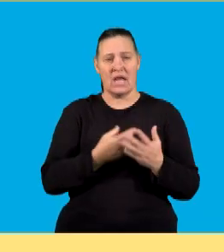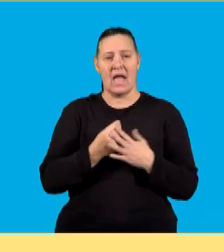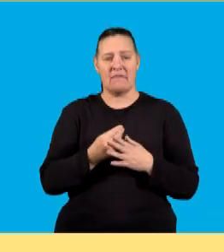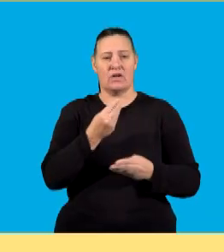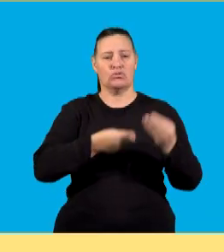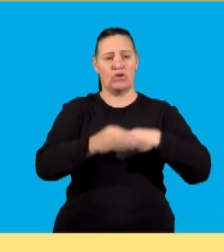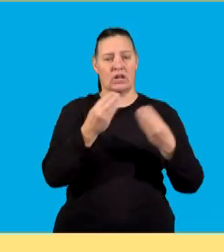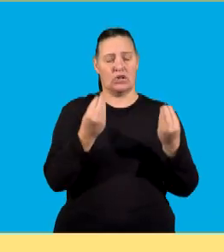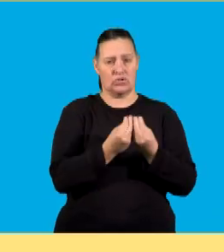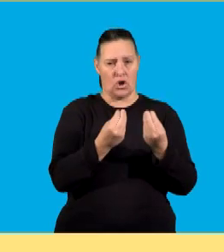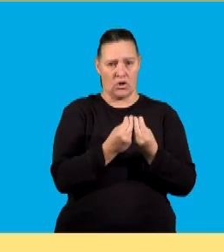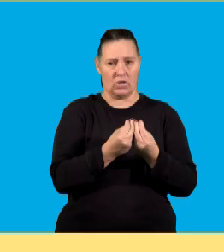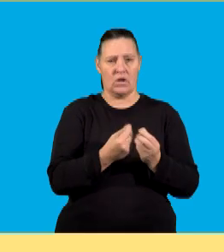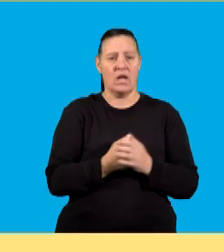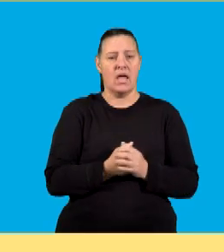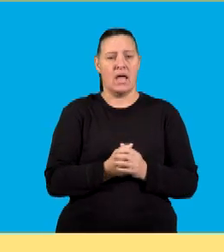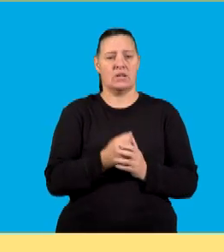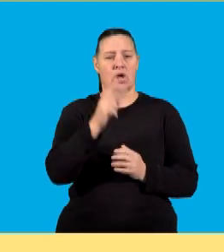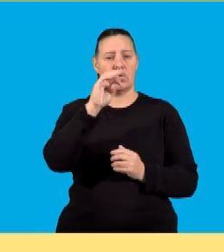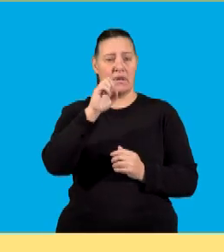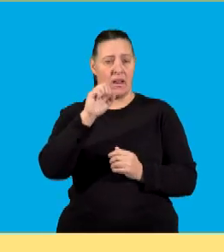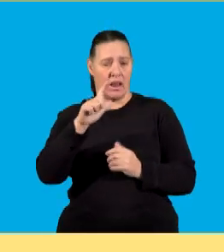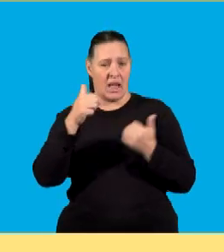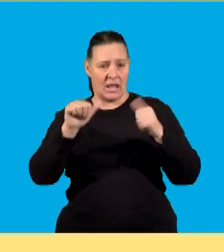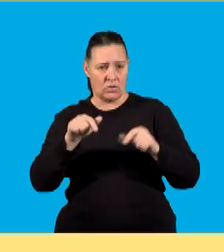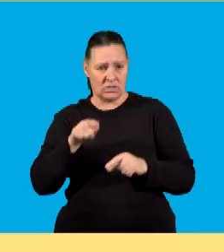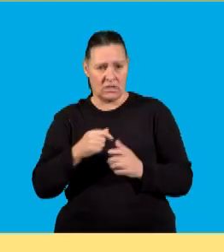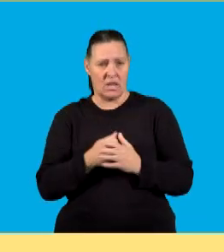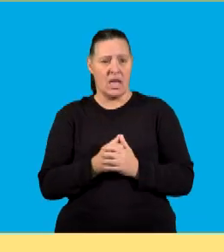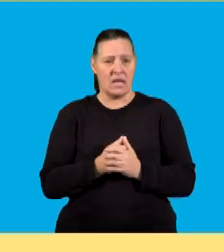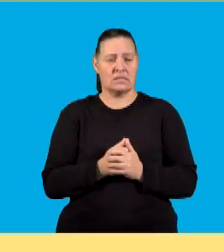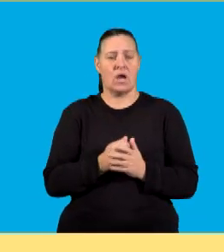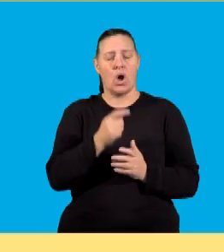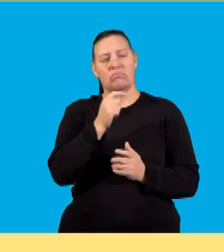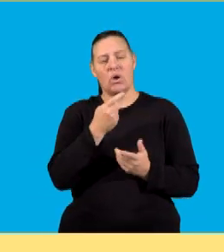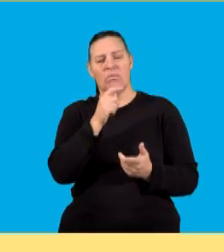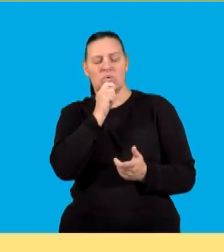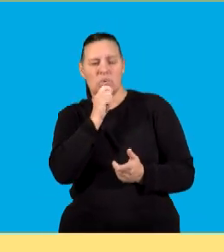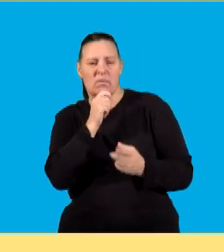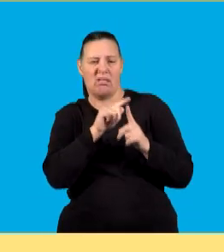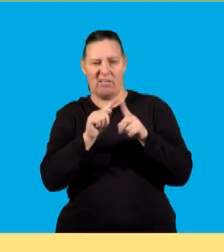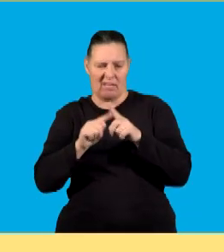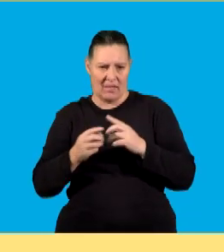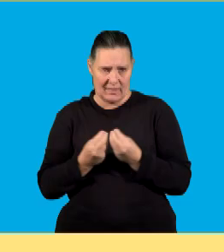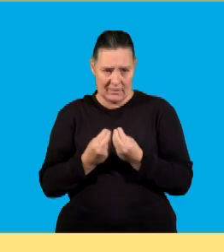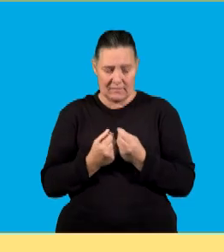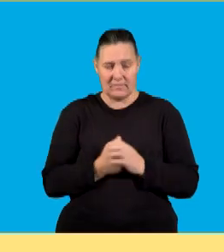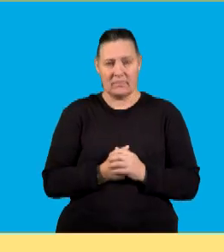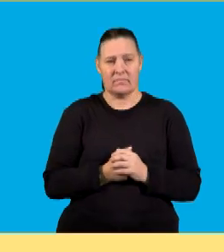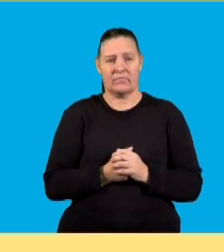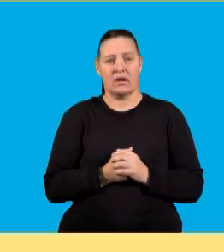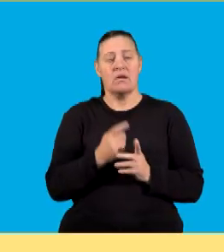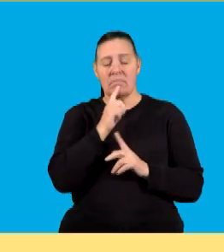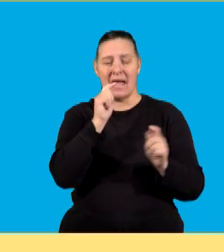section, we have trading stock, and then in the nominal account section, we have consumable stores. Here are